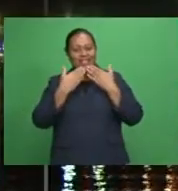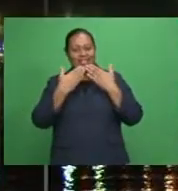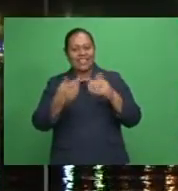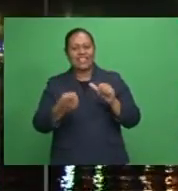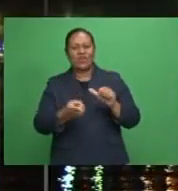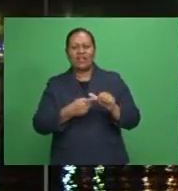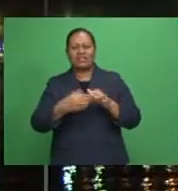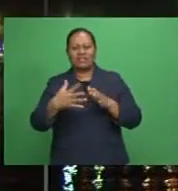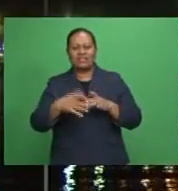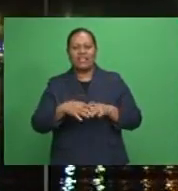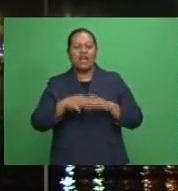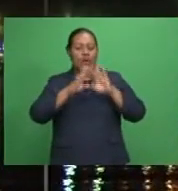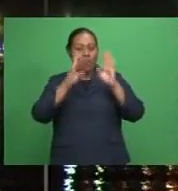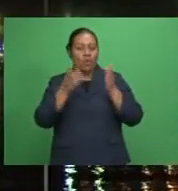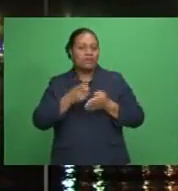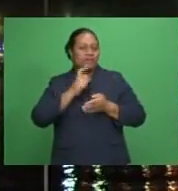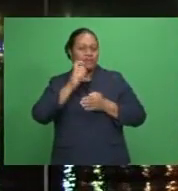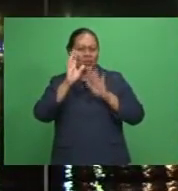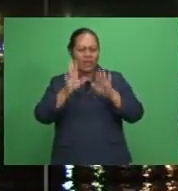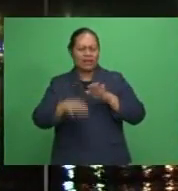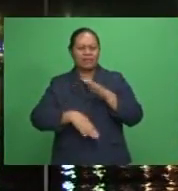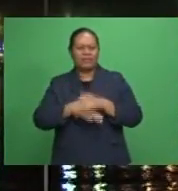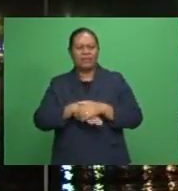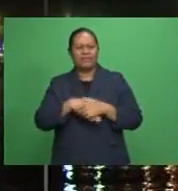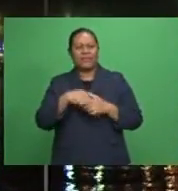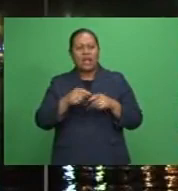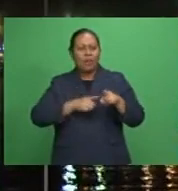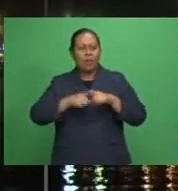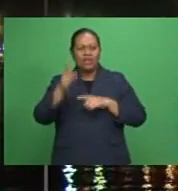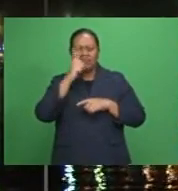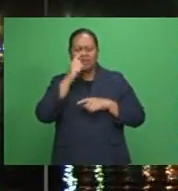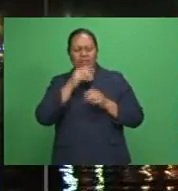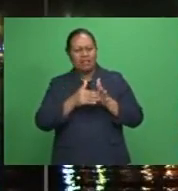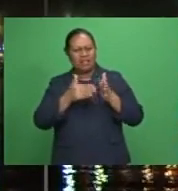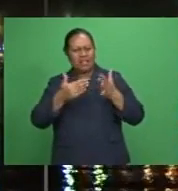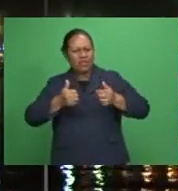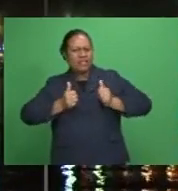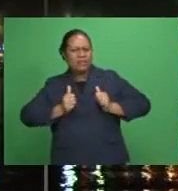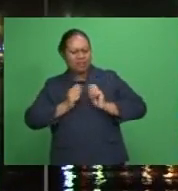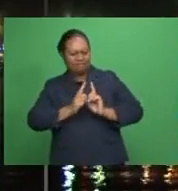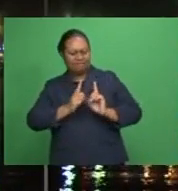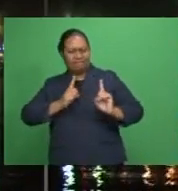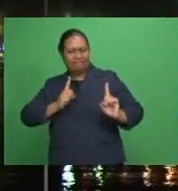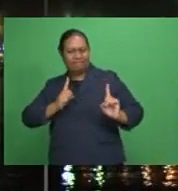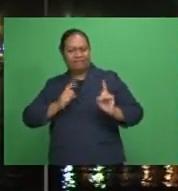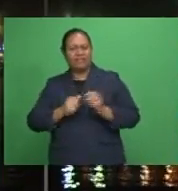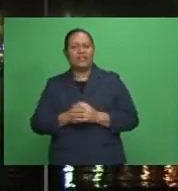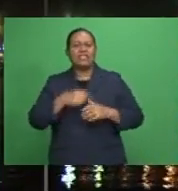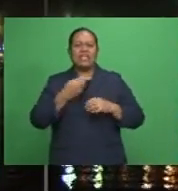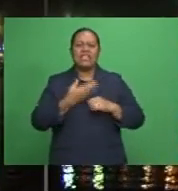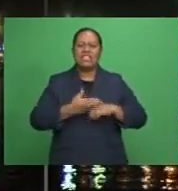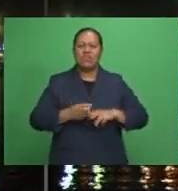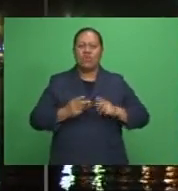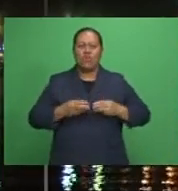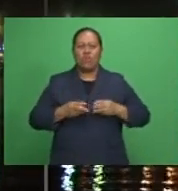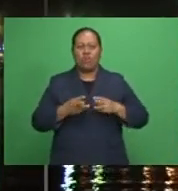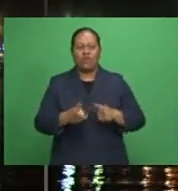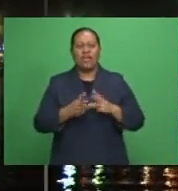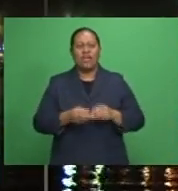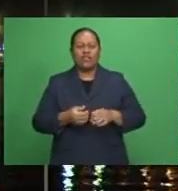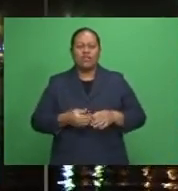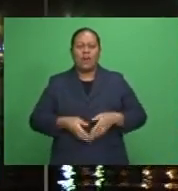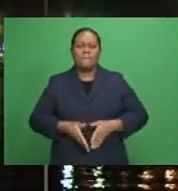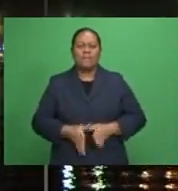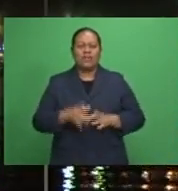Angie. In the world of the weird and the wonderful, while most people around the world are practicing social distancing, the new normal has given birth to another weird